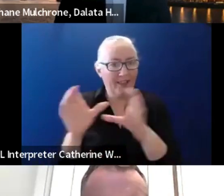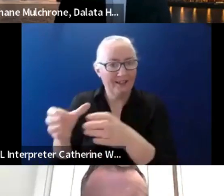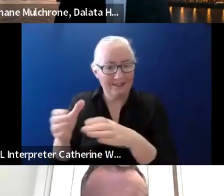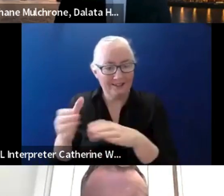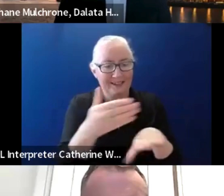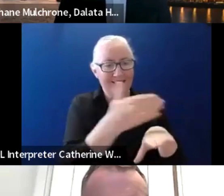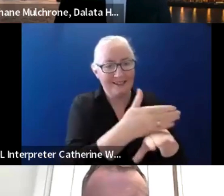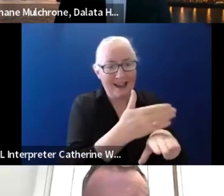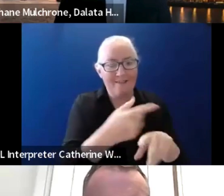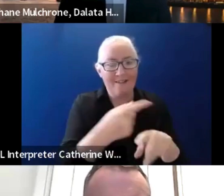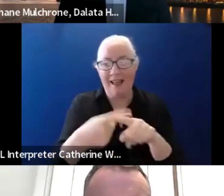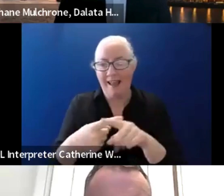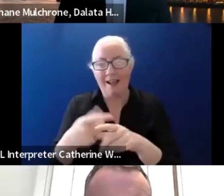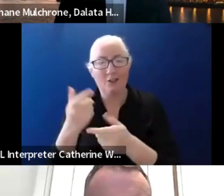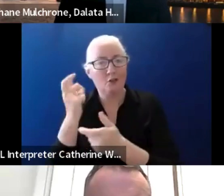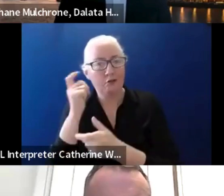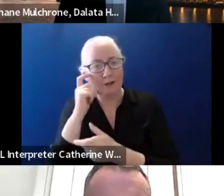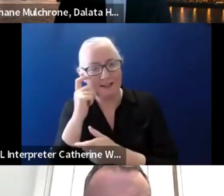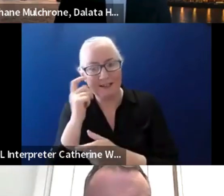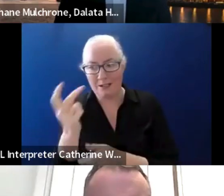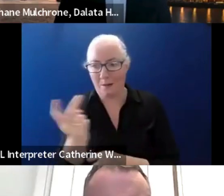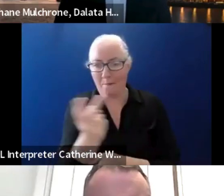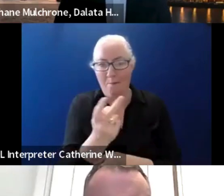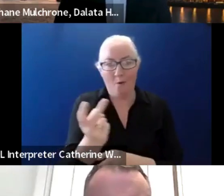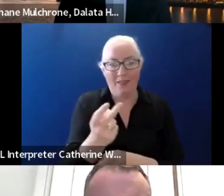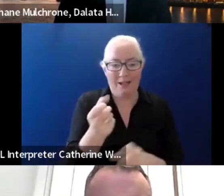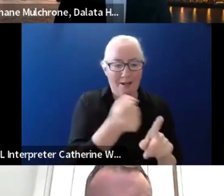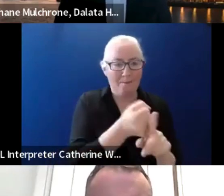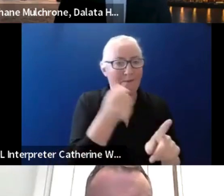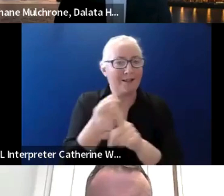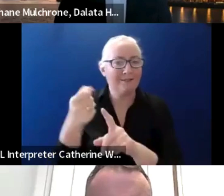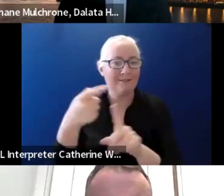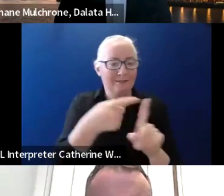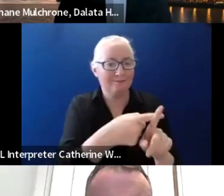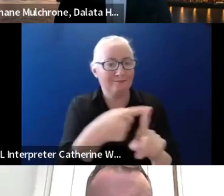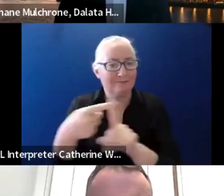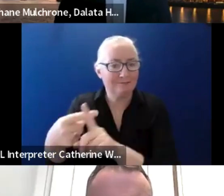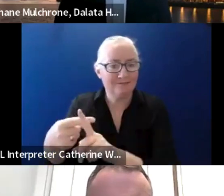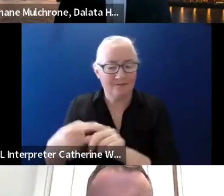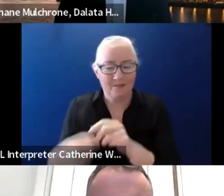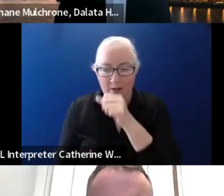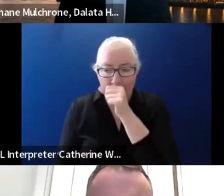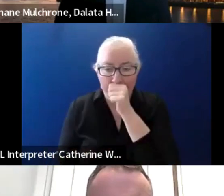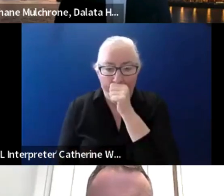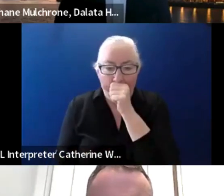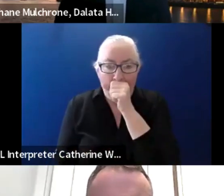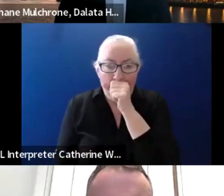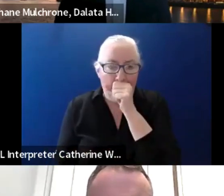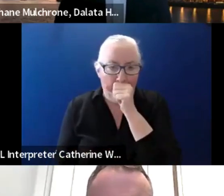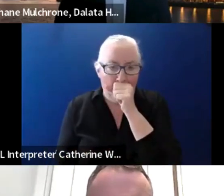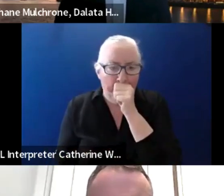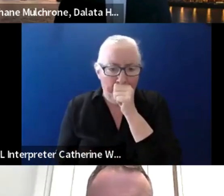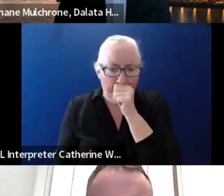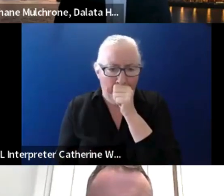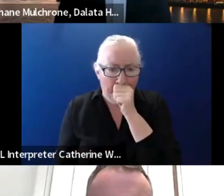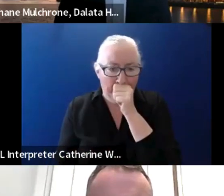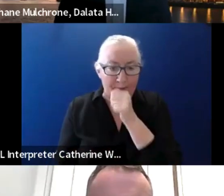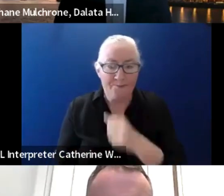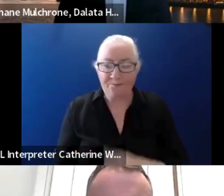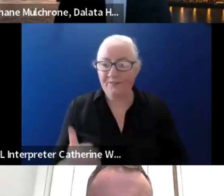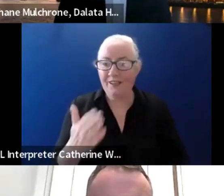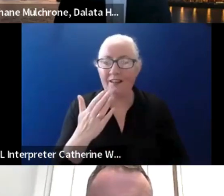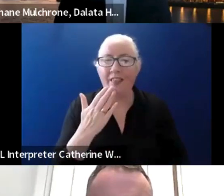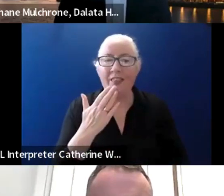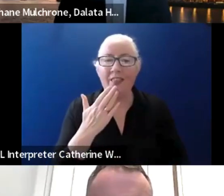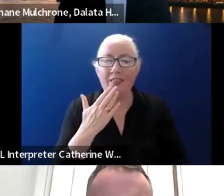suppose, our business, both from the resident point of view, but also from the employee point of view. Thanks so much, Kathy. It's so interesting, the